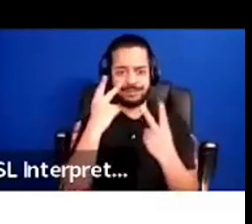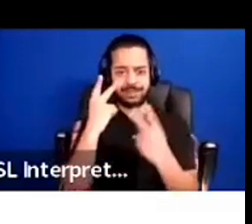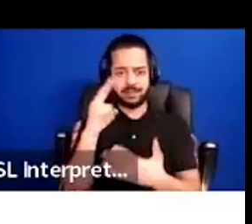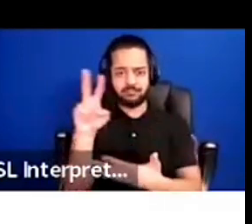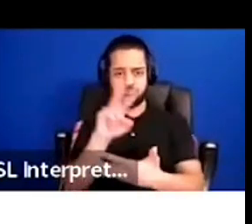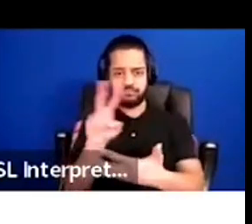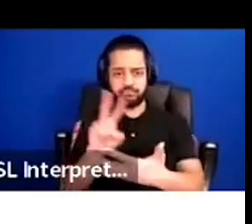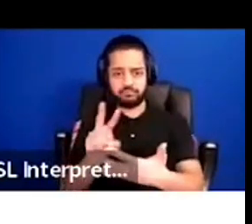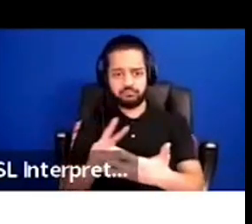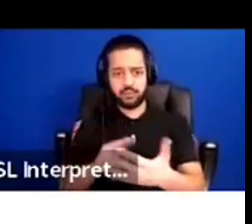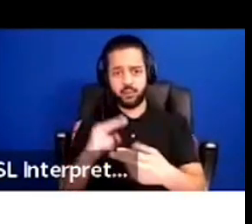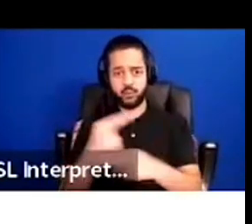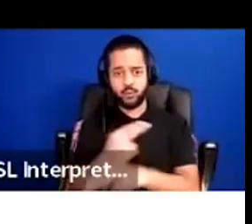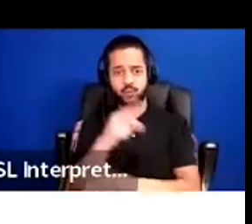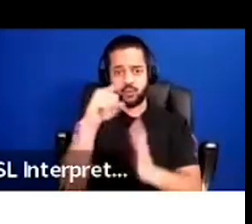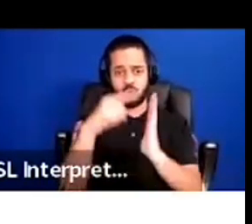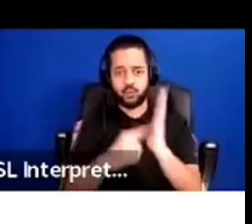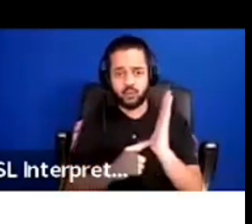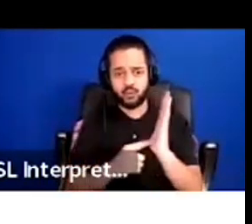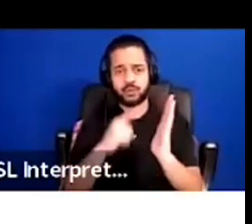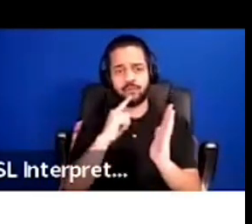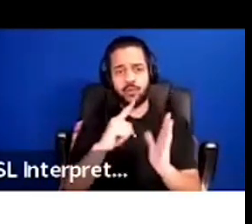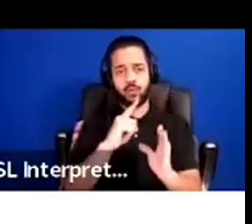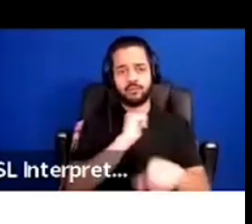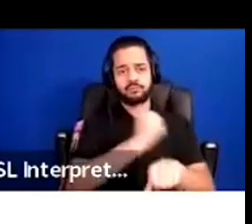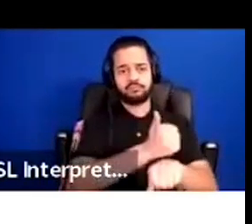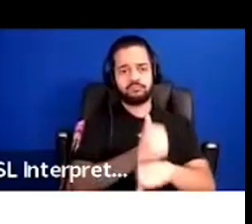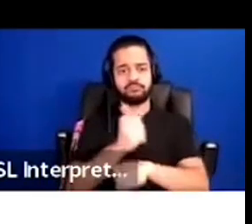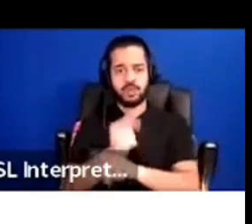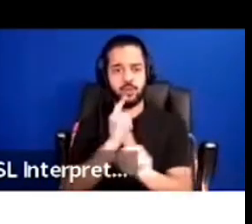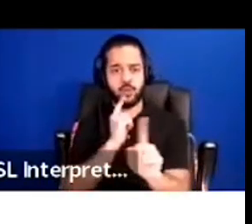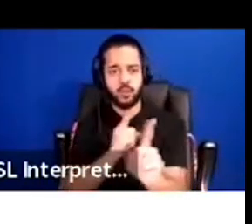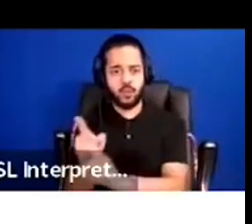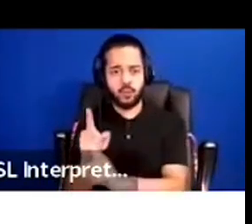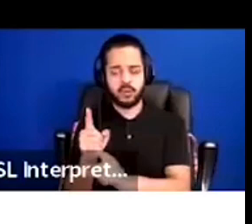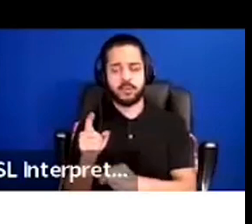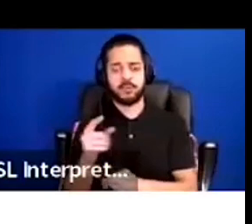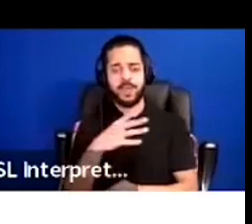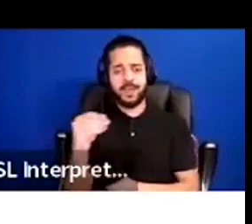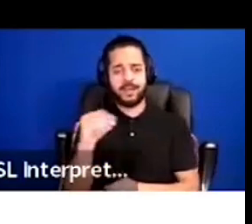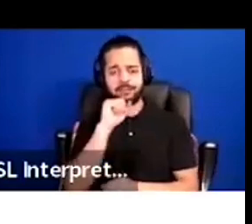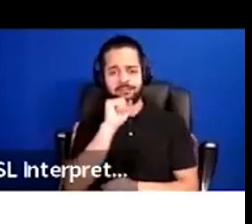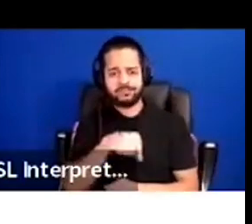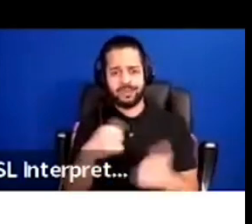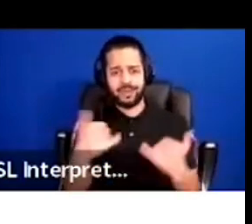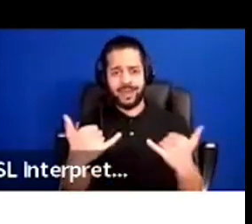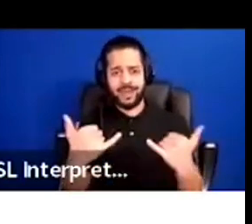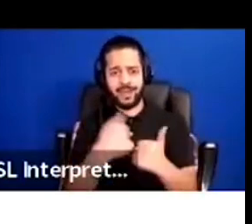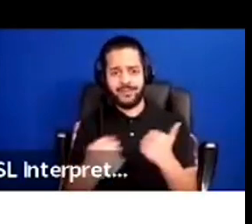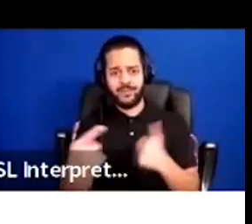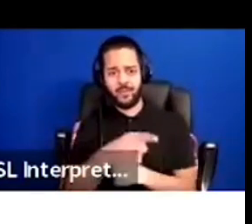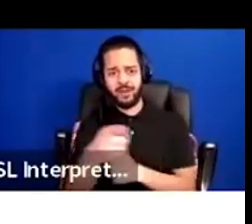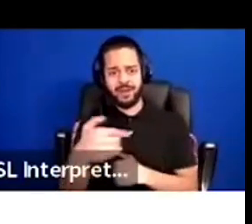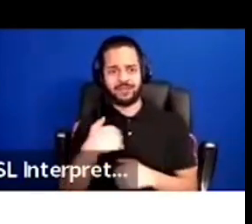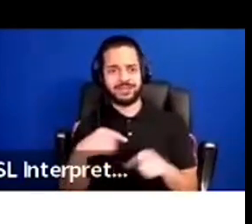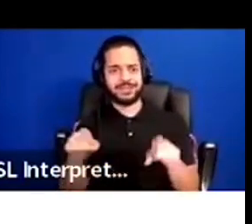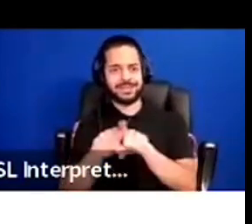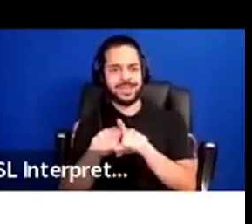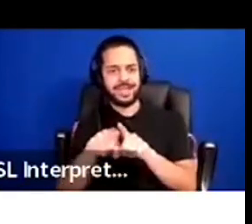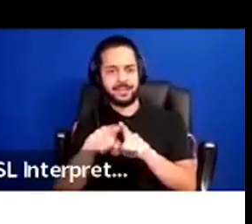and use that information to create our goals. And I do like the fact that now we all have the same framework for goals as